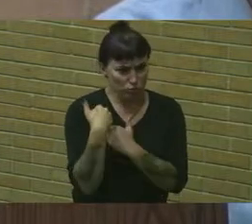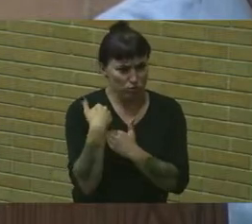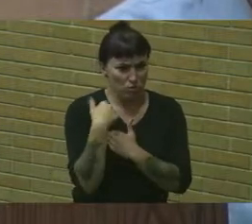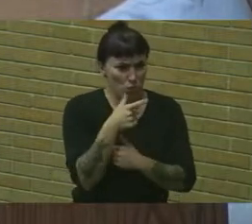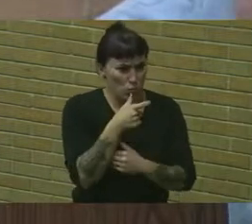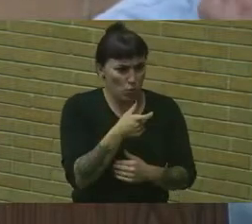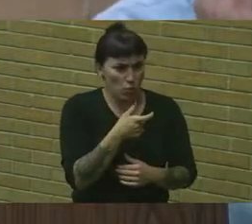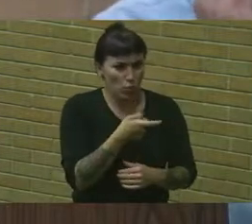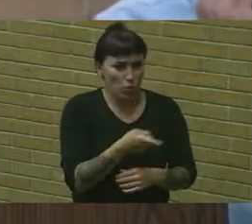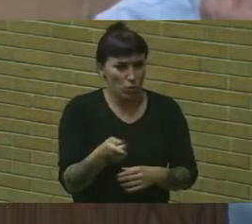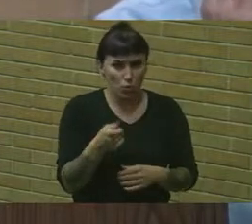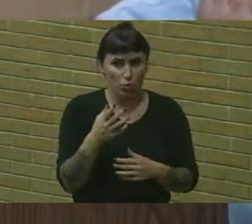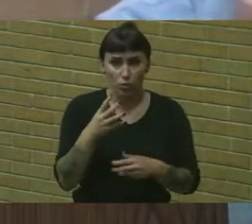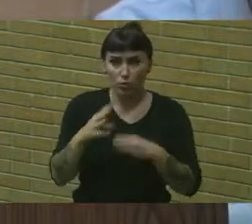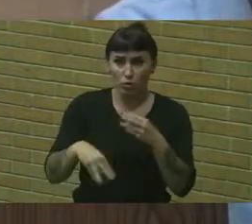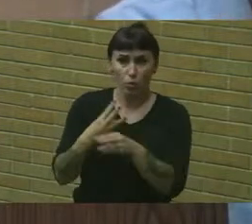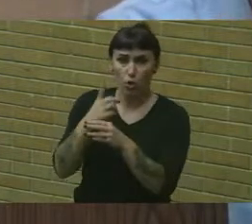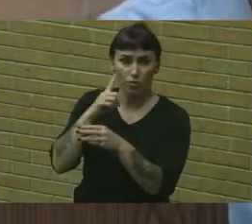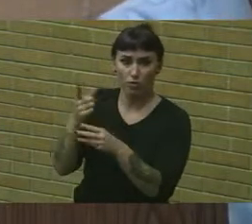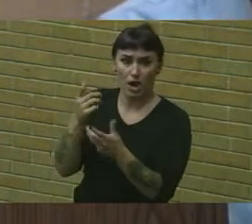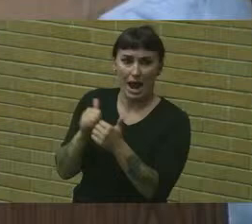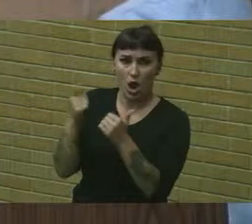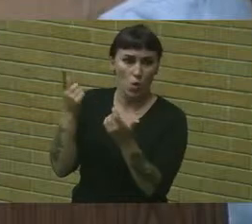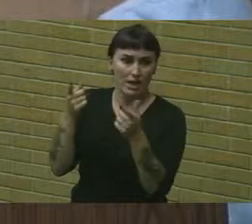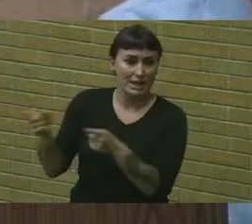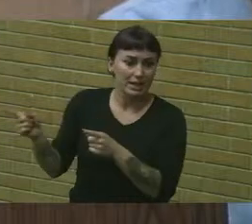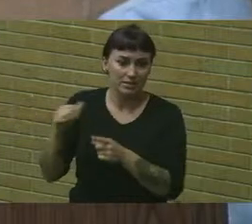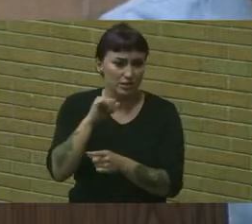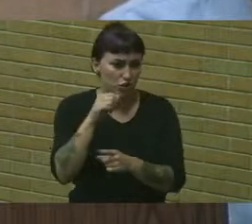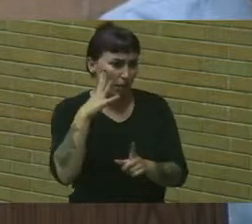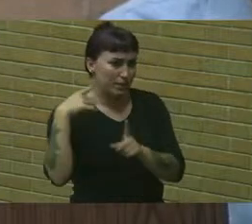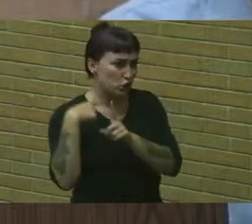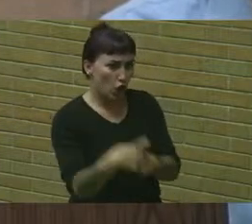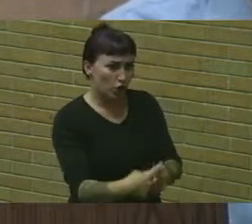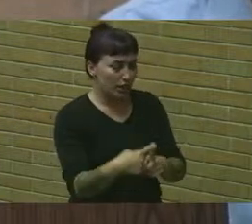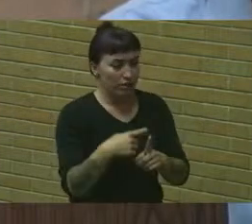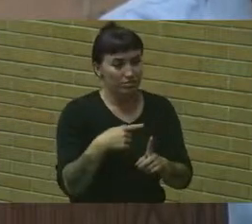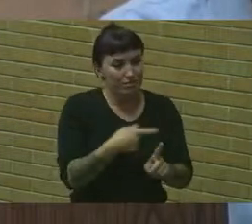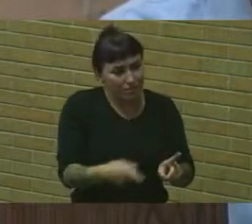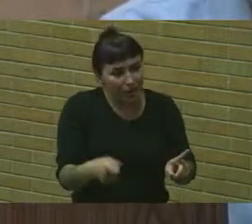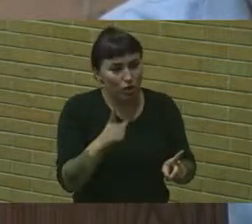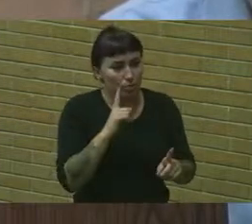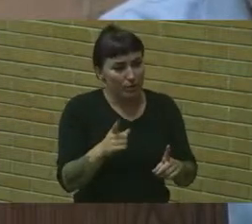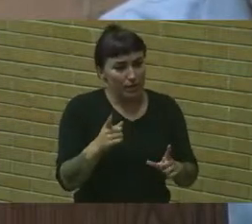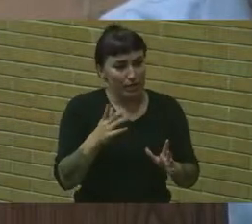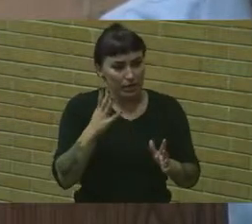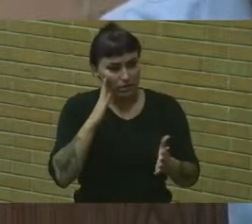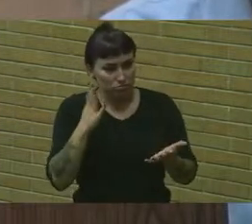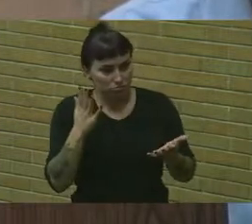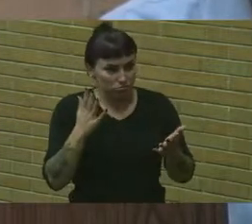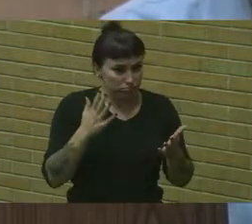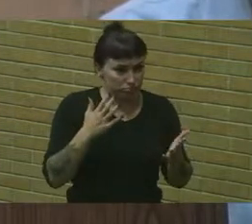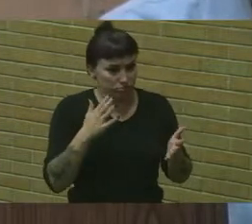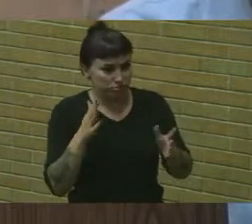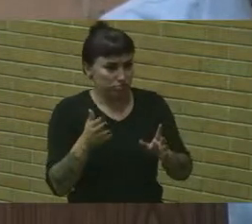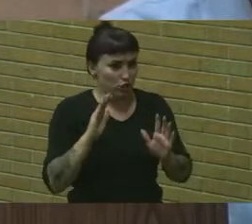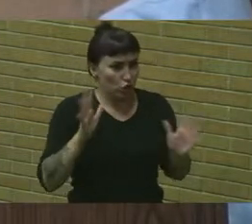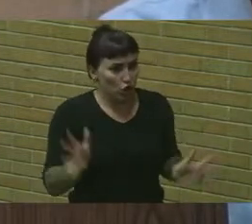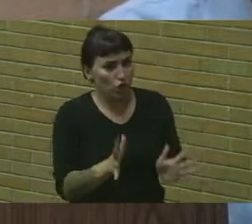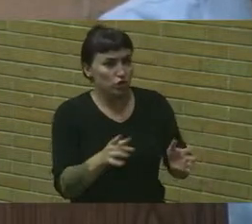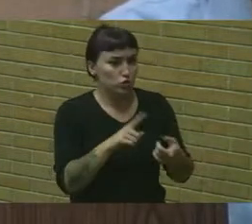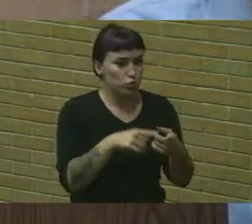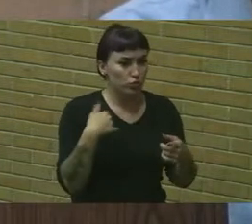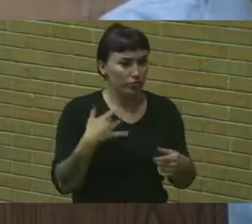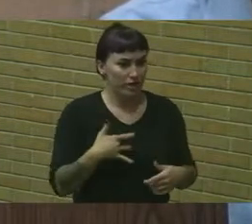for the world the way it is and should not be targeted. They are being provoked into anger and